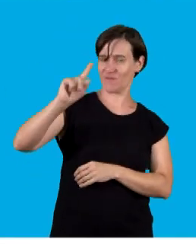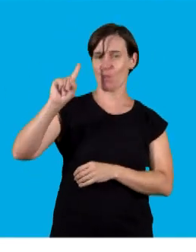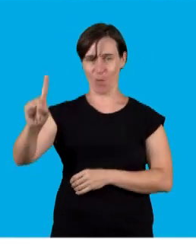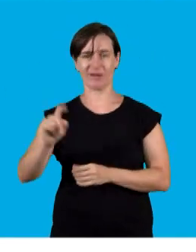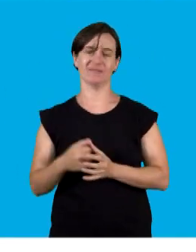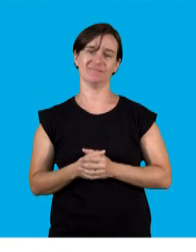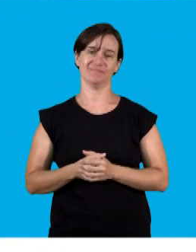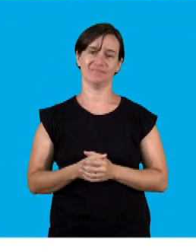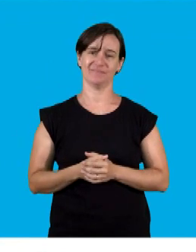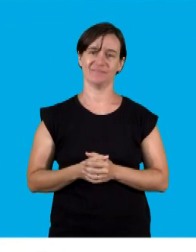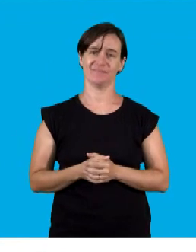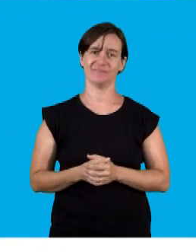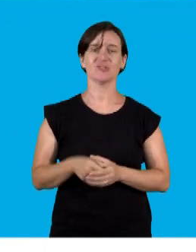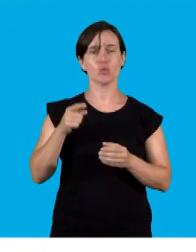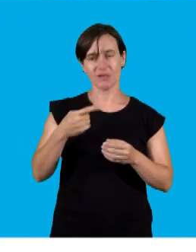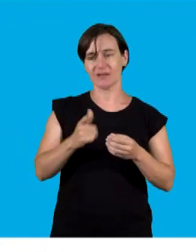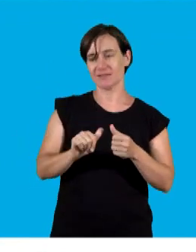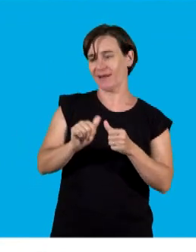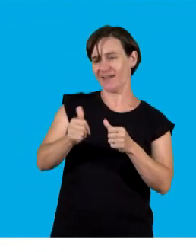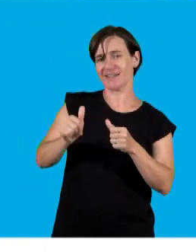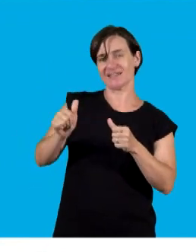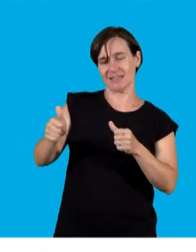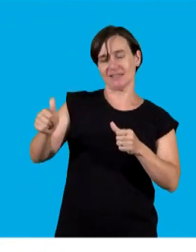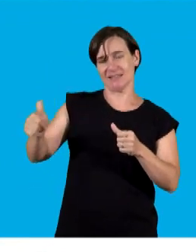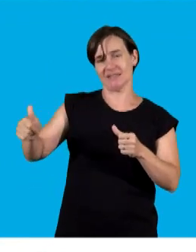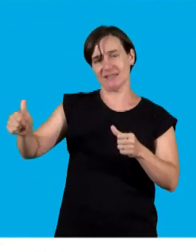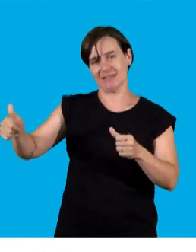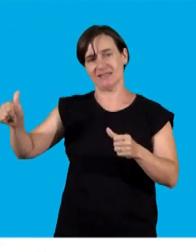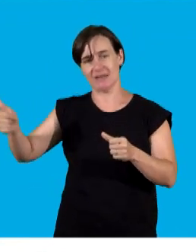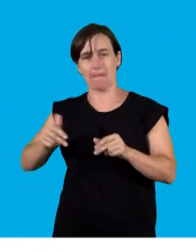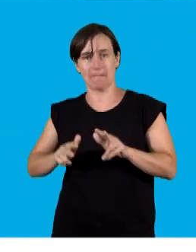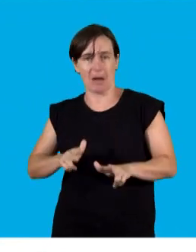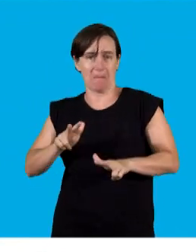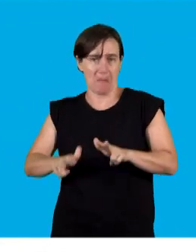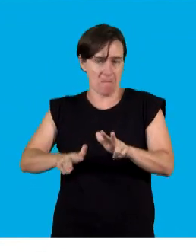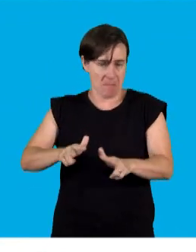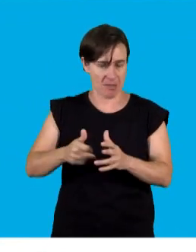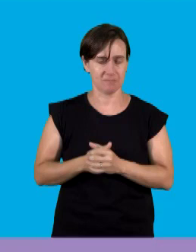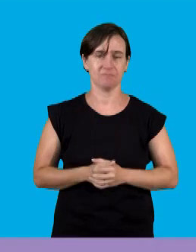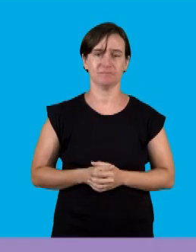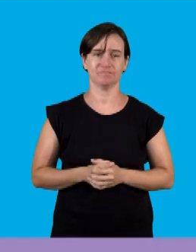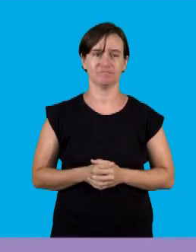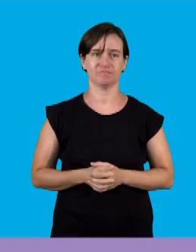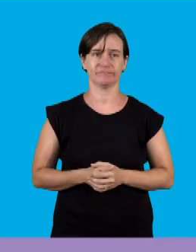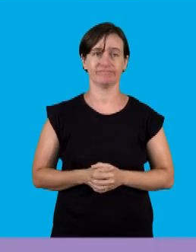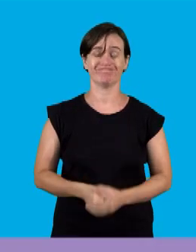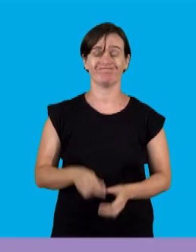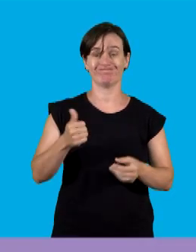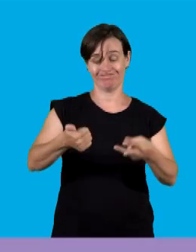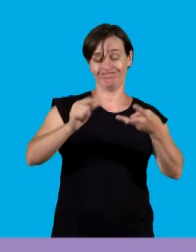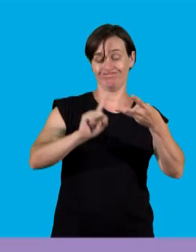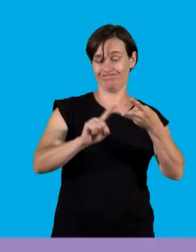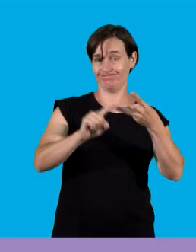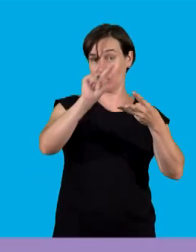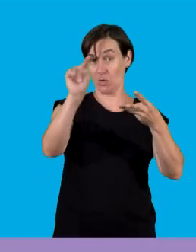351 sticks while we are continuing with this pattern. Now moving on to